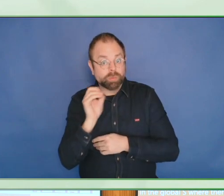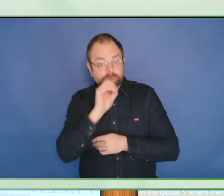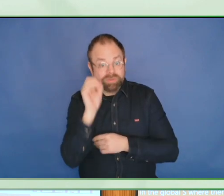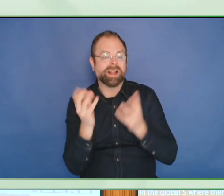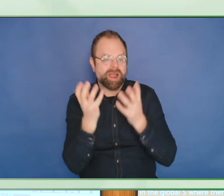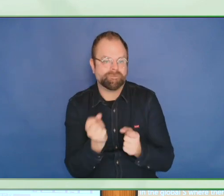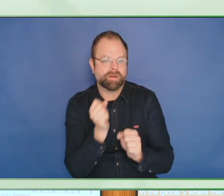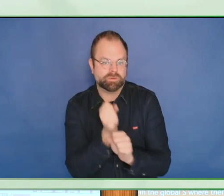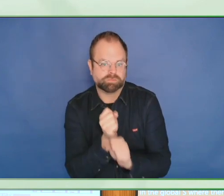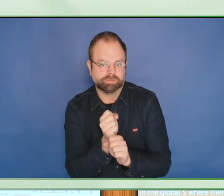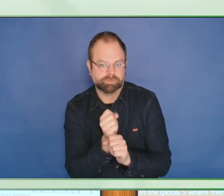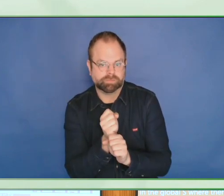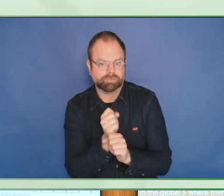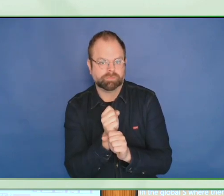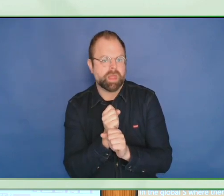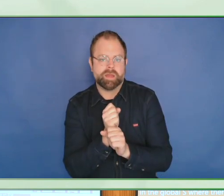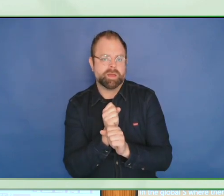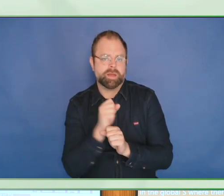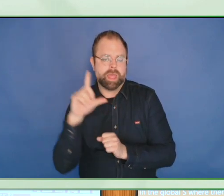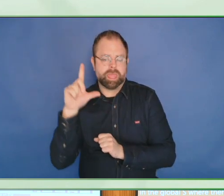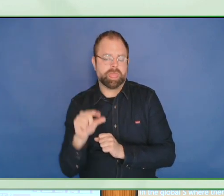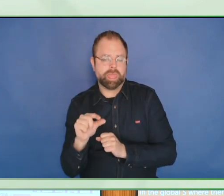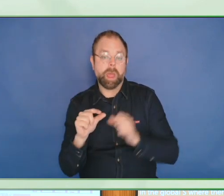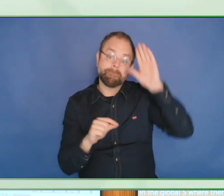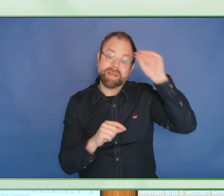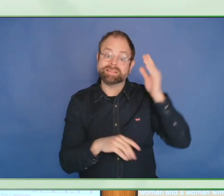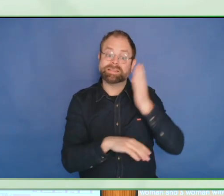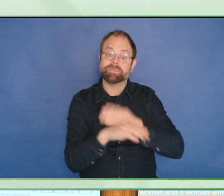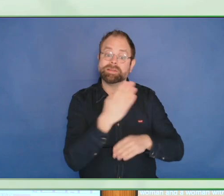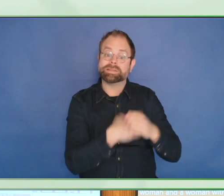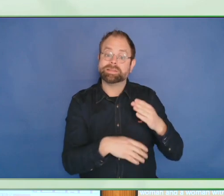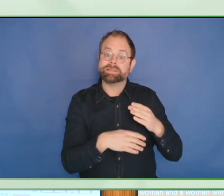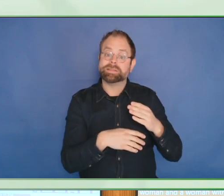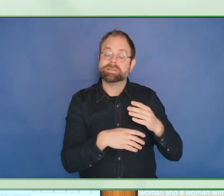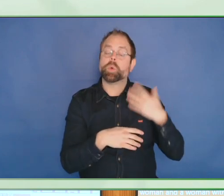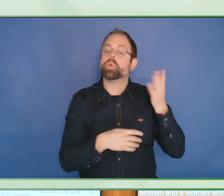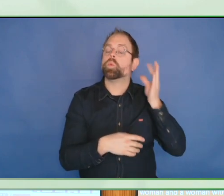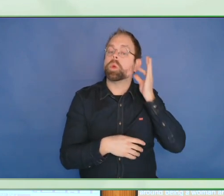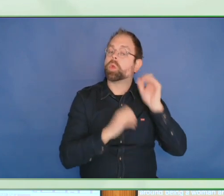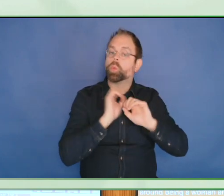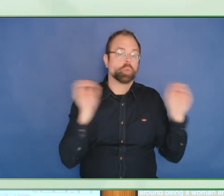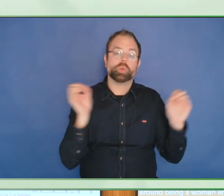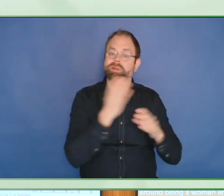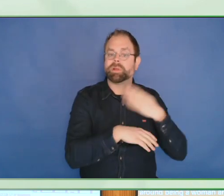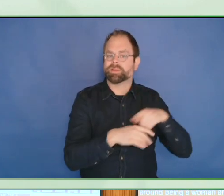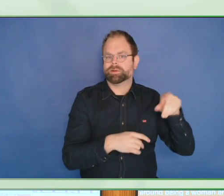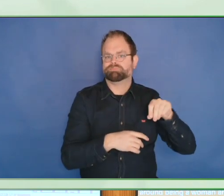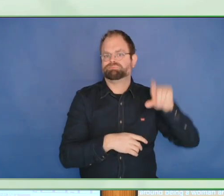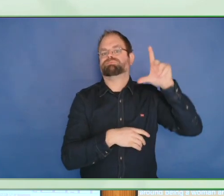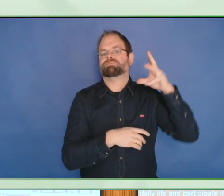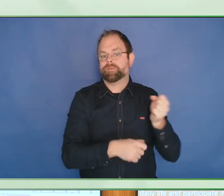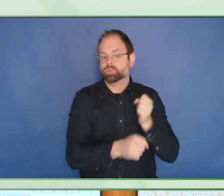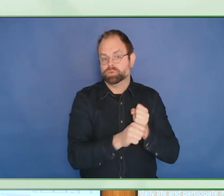to participate in daily life and participate in the economy is limited. And the reason